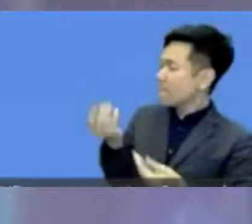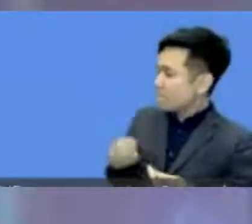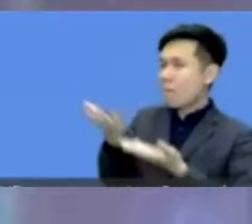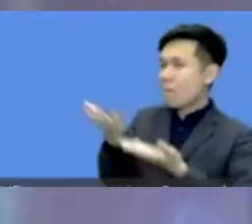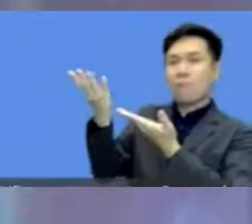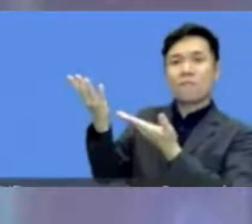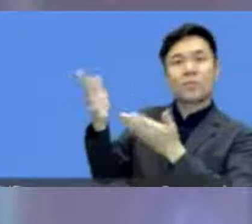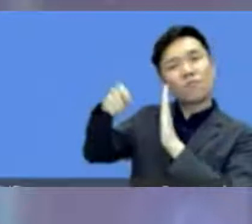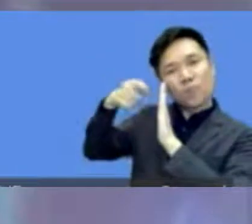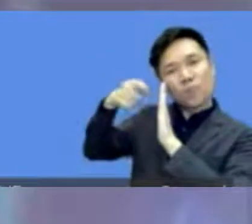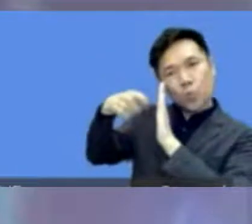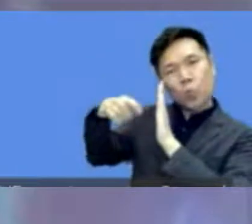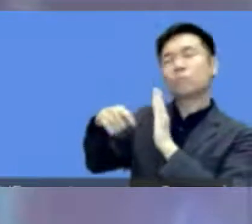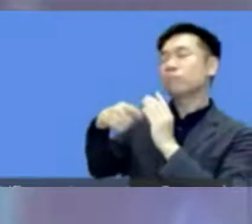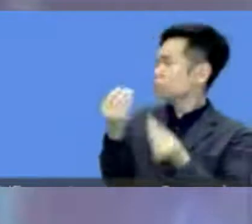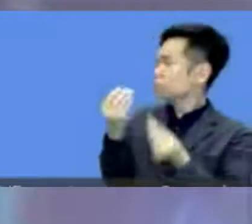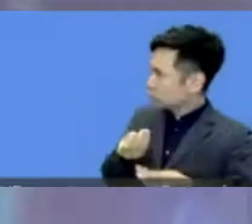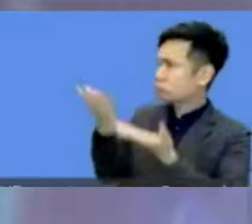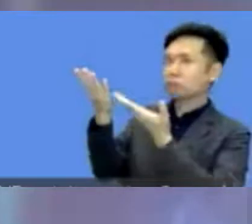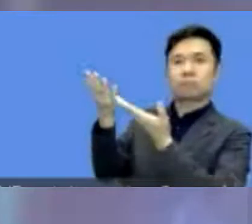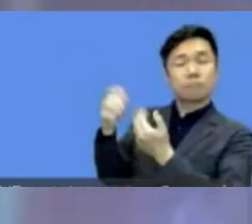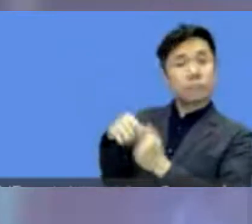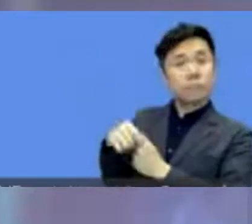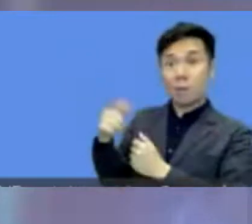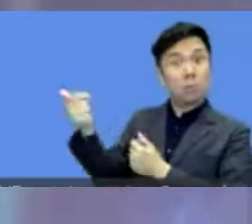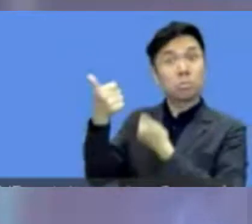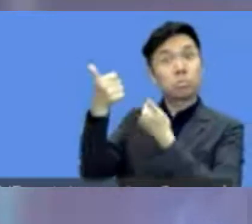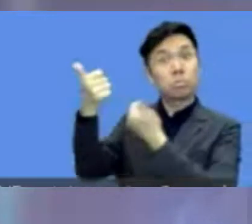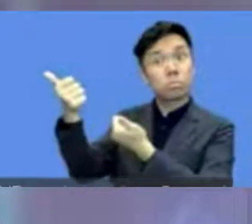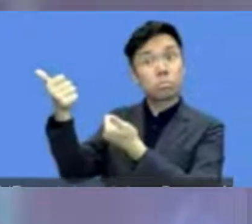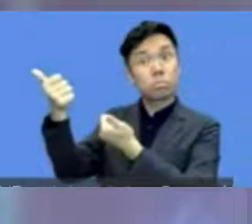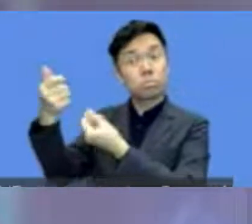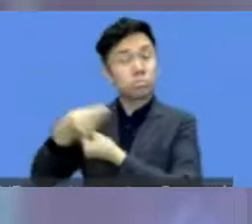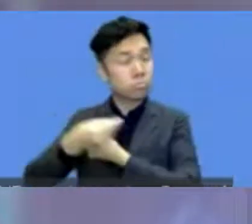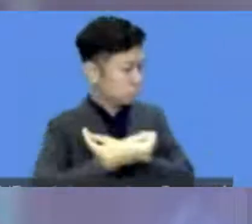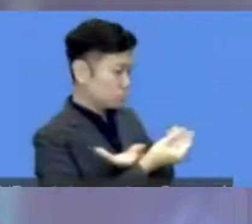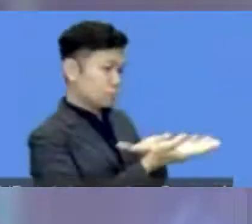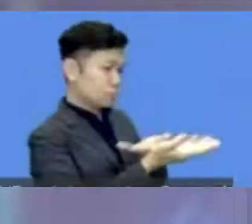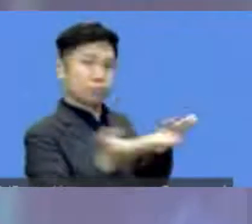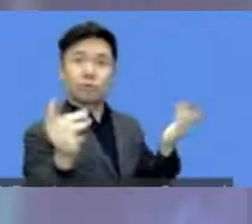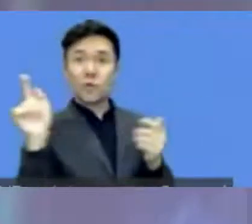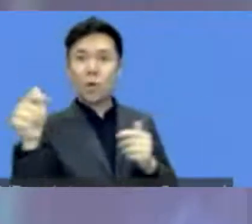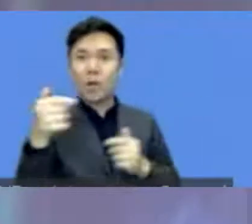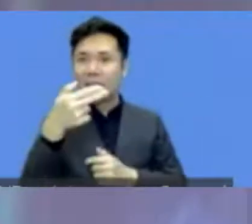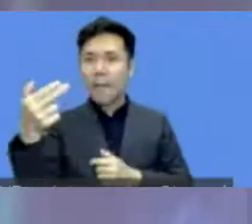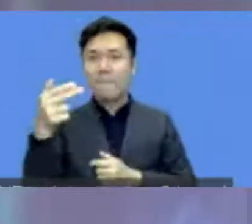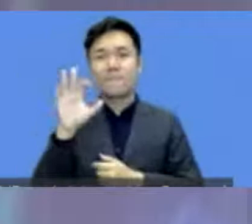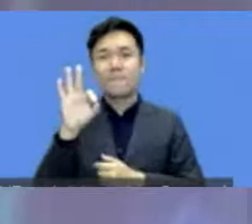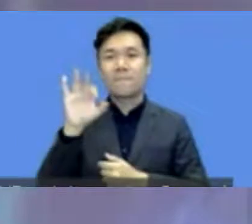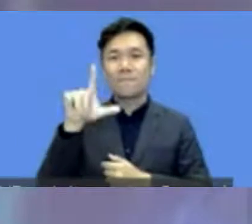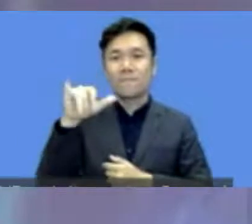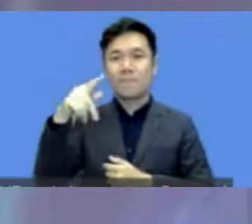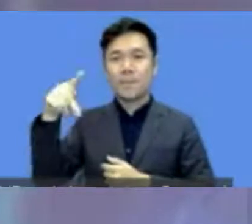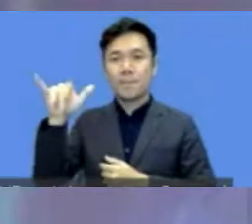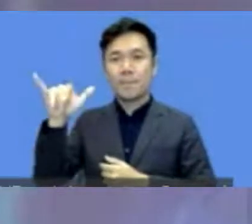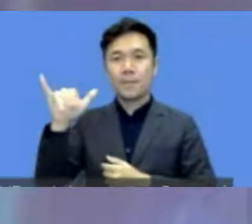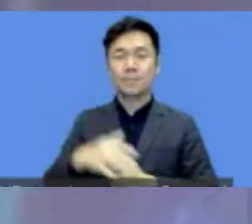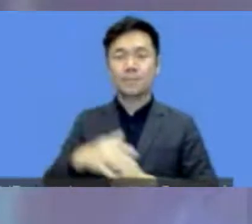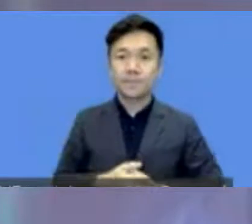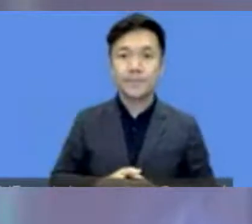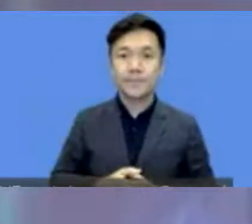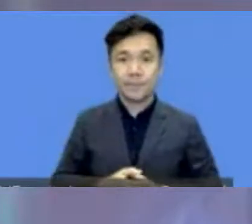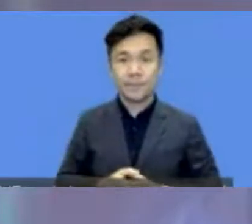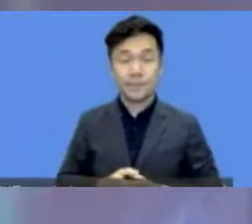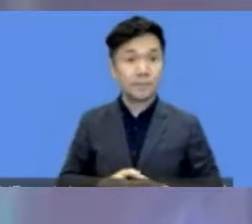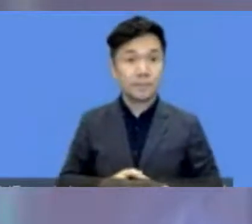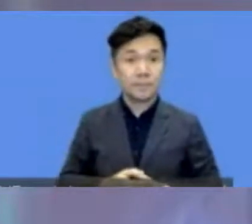is going to respond on a video, and it's very useful if you explore this app. So yeah, okay. I just want to share this. Please, can we have quick questions,